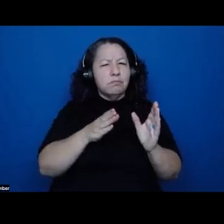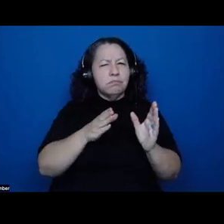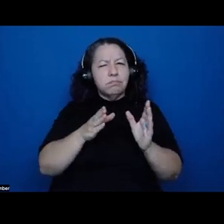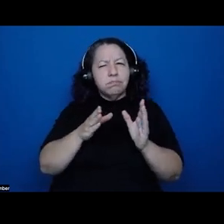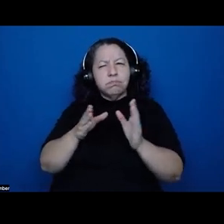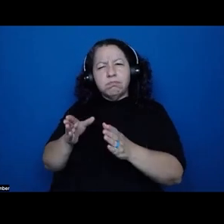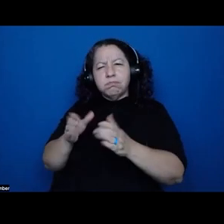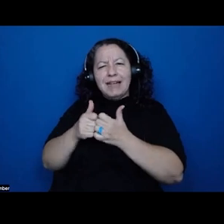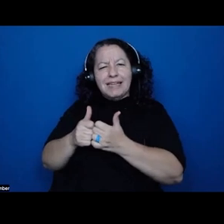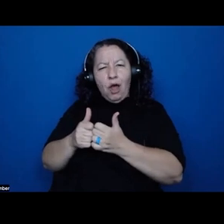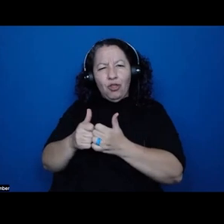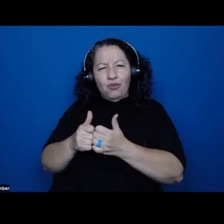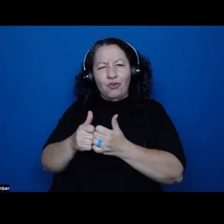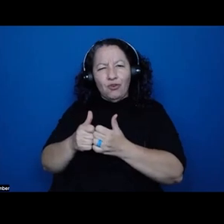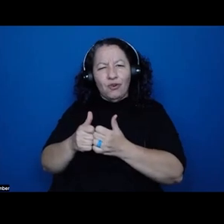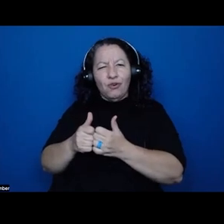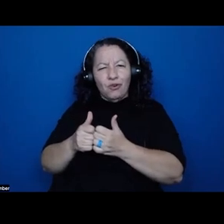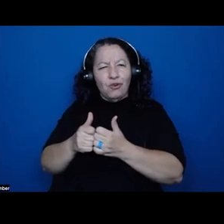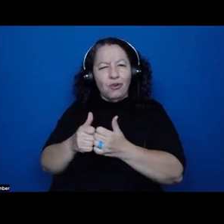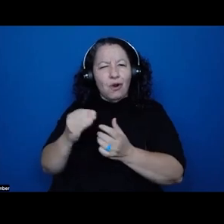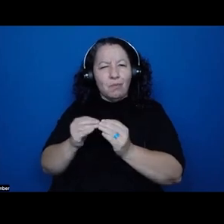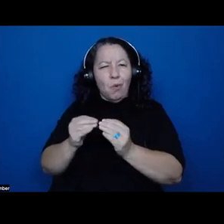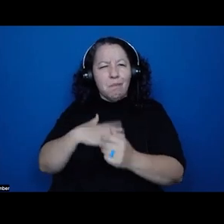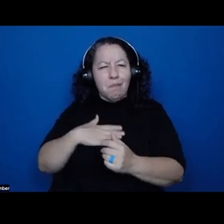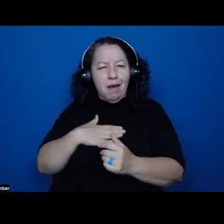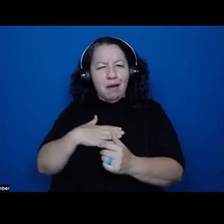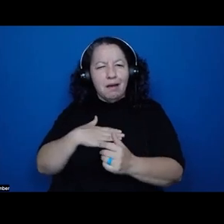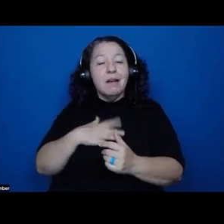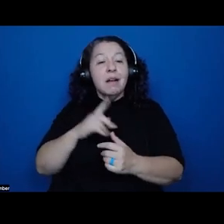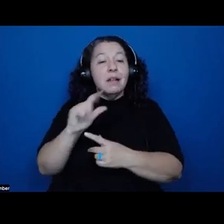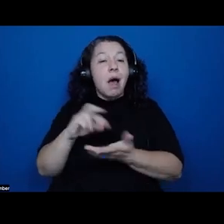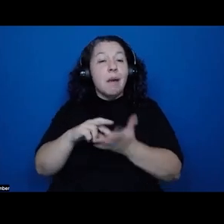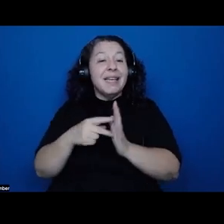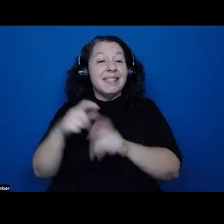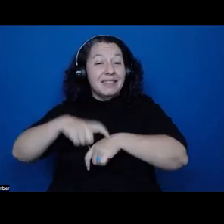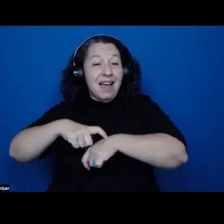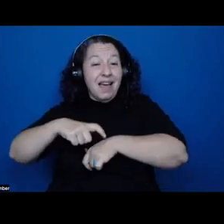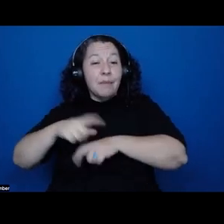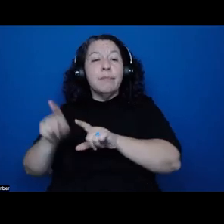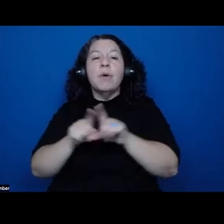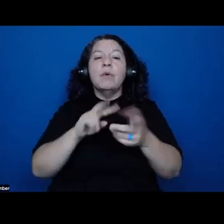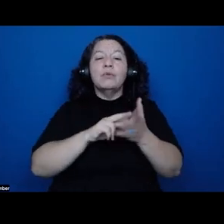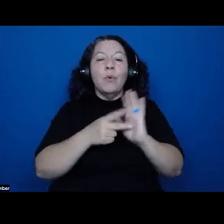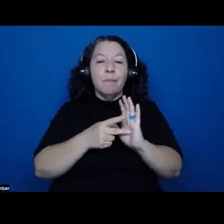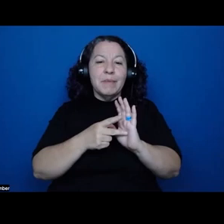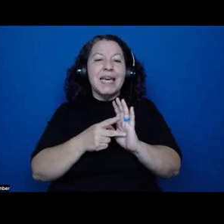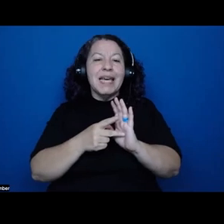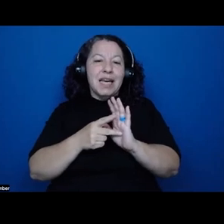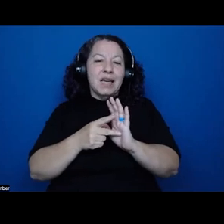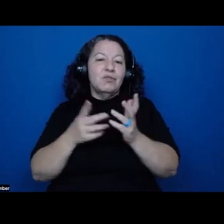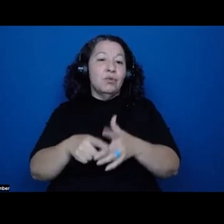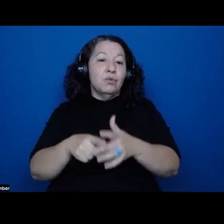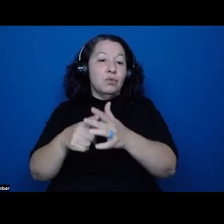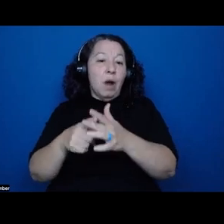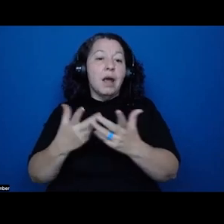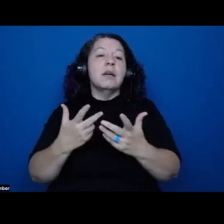together. And so ta means time, but it also means to strike. And so in this way, we can think about